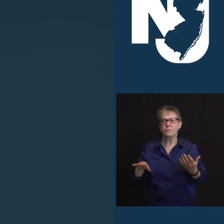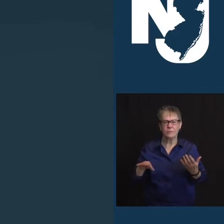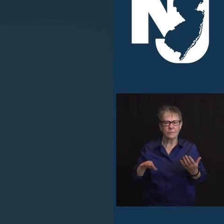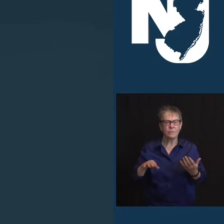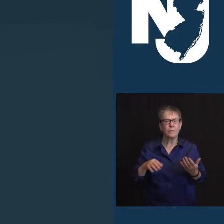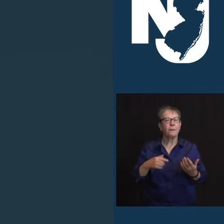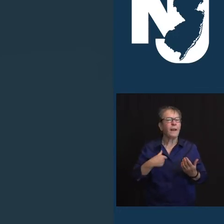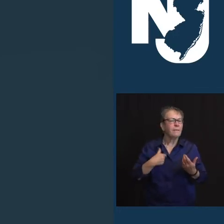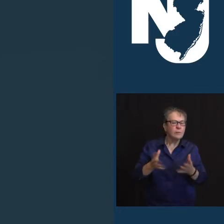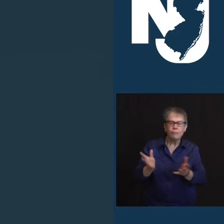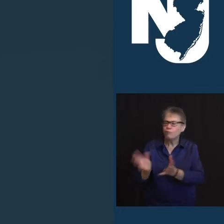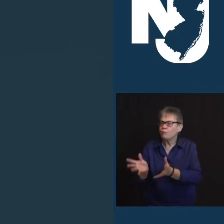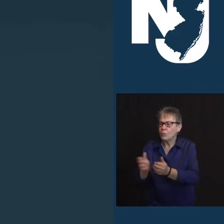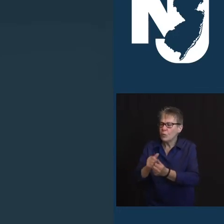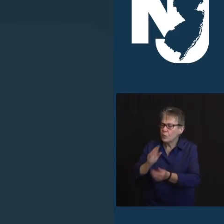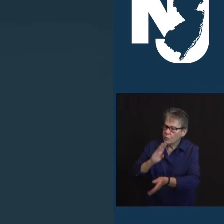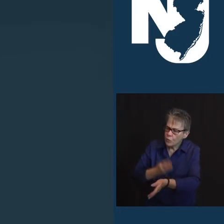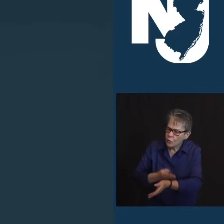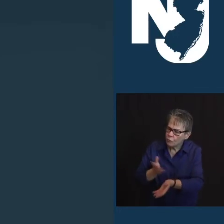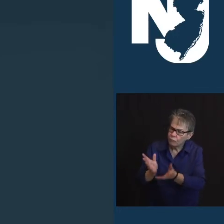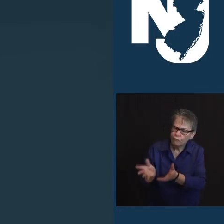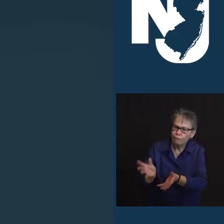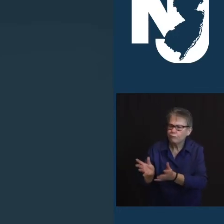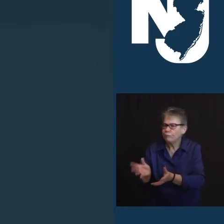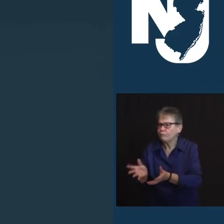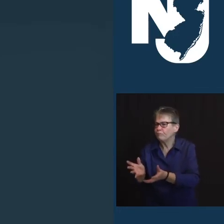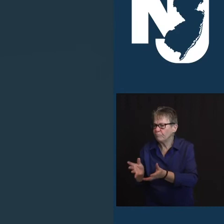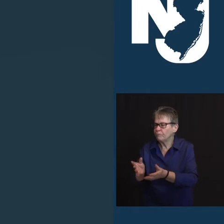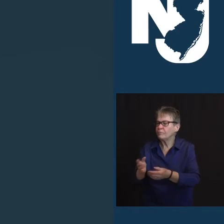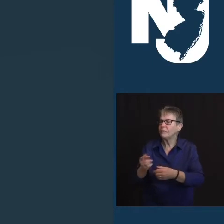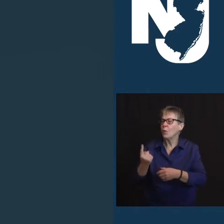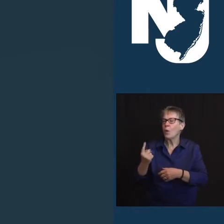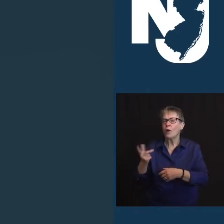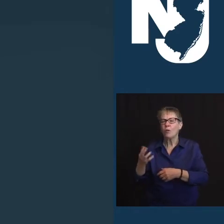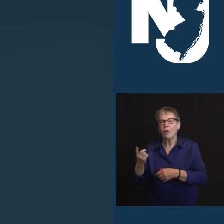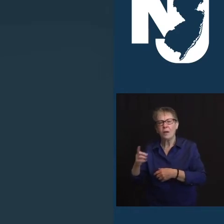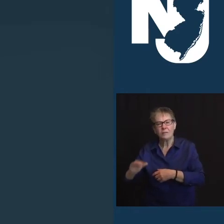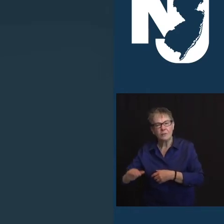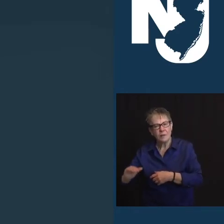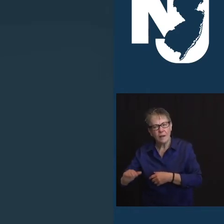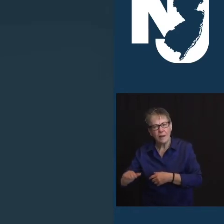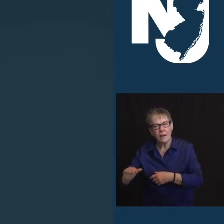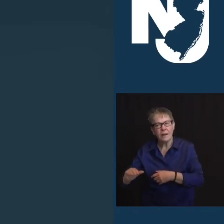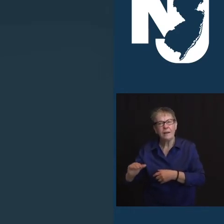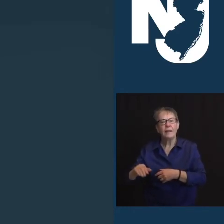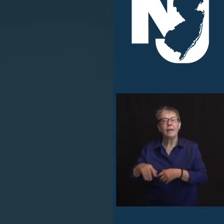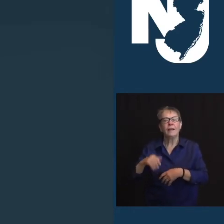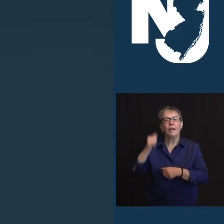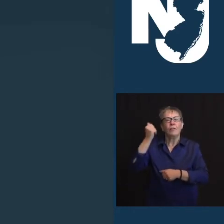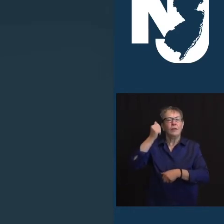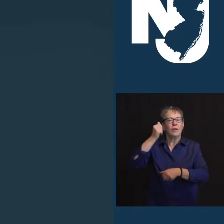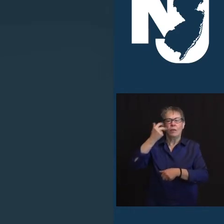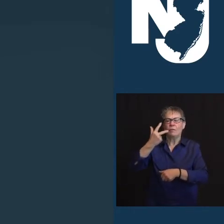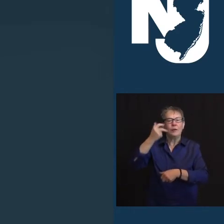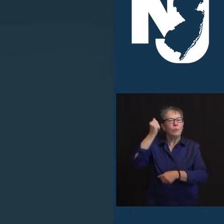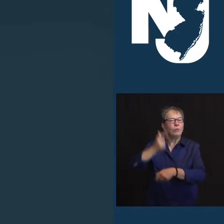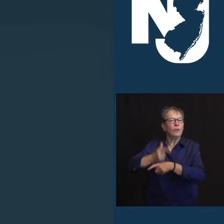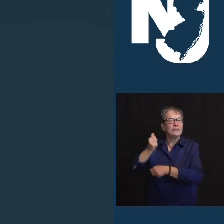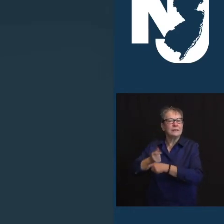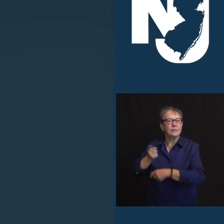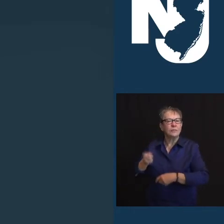his granddaughter, Nola. He leaves behind his brothers, Robert, Joseph, and Patrick, his sisters, Diane and Nancy, and many nieces,